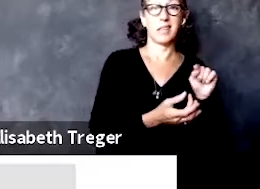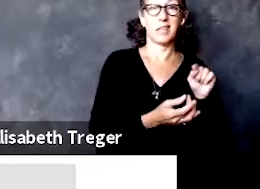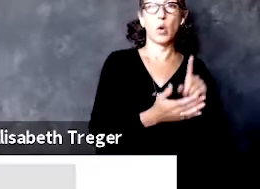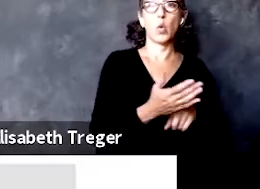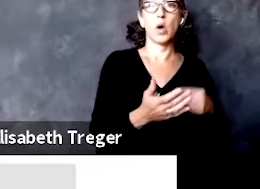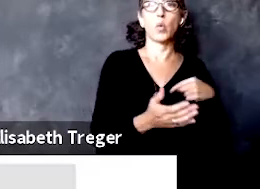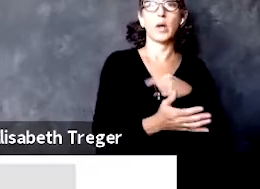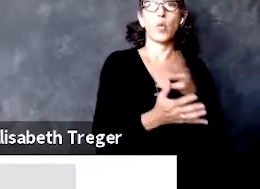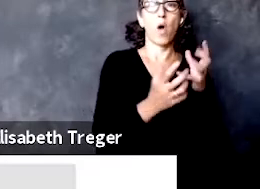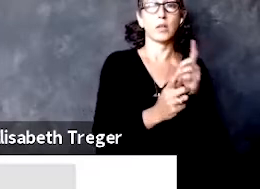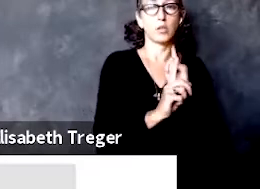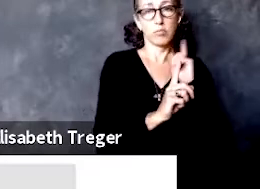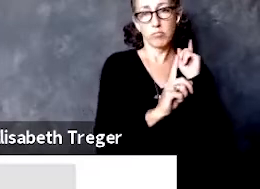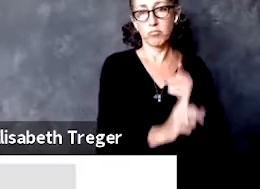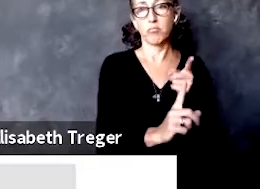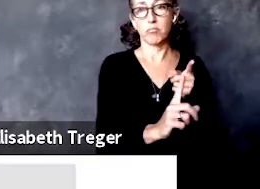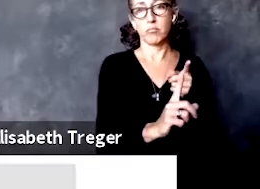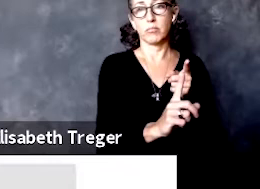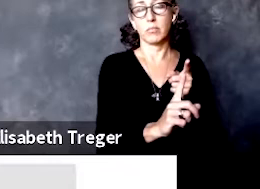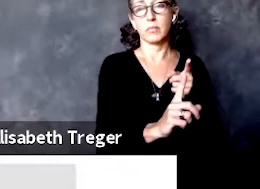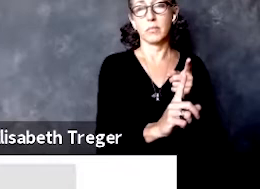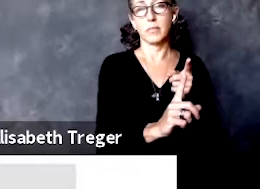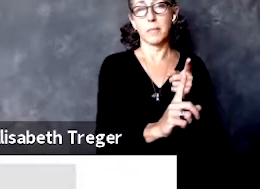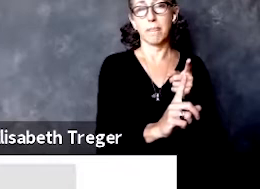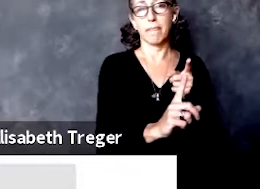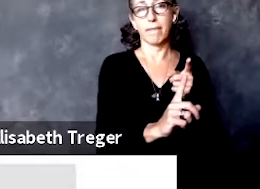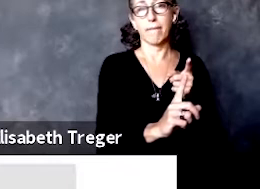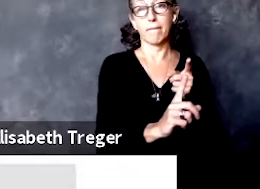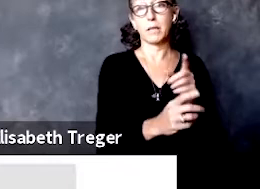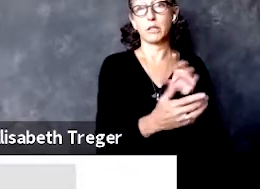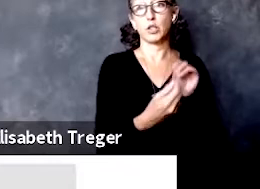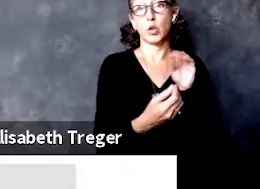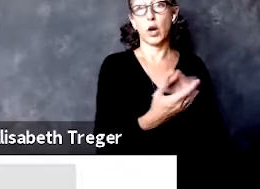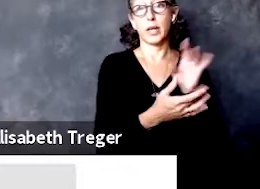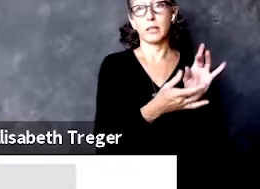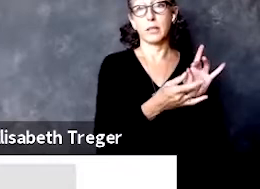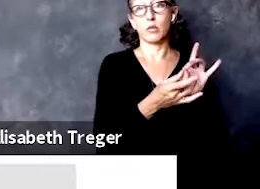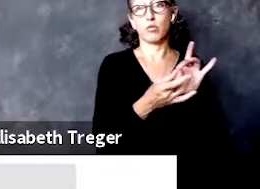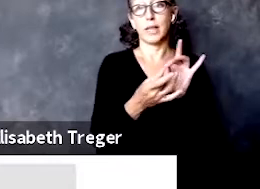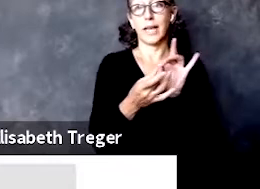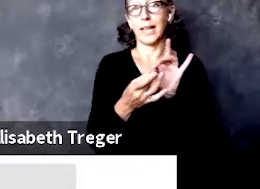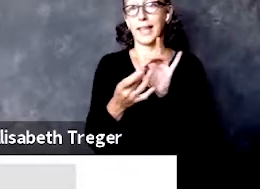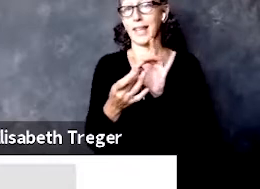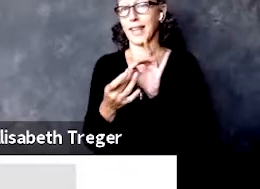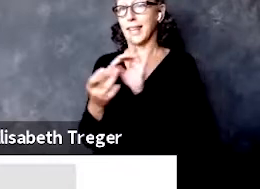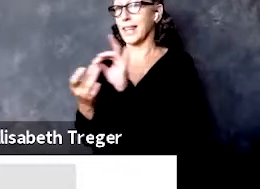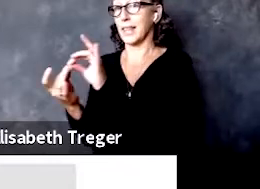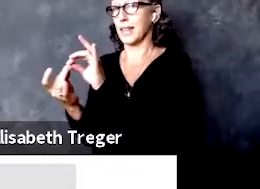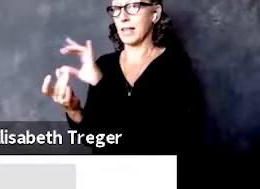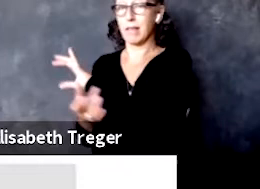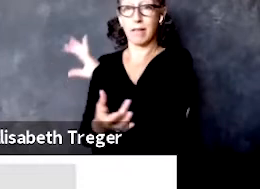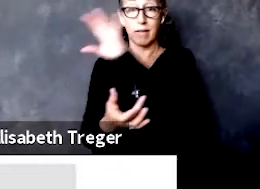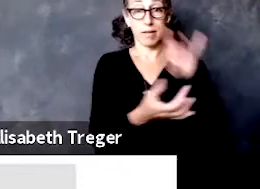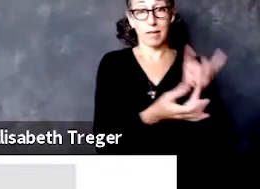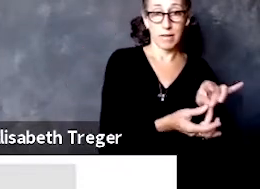to achieve. This is not just telling your story for the story's sake. This is telling your story to